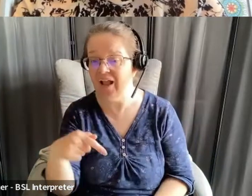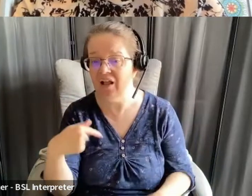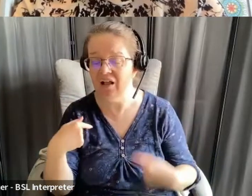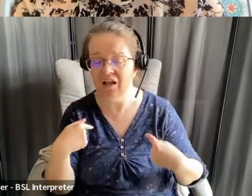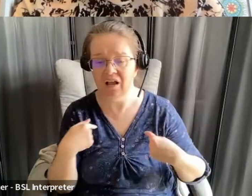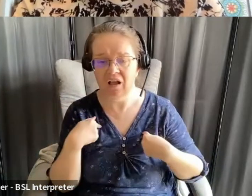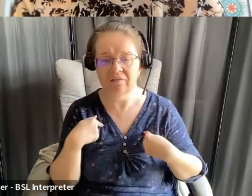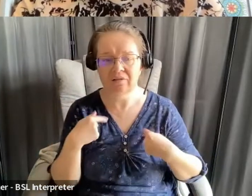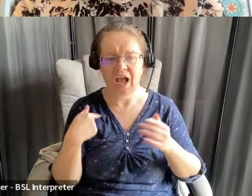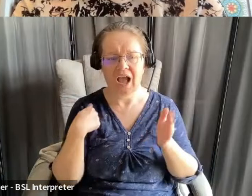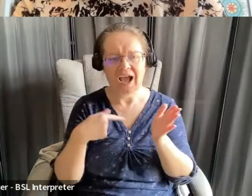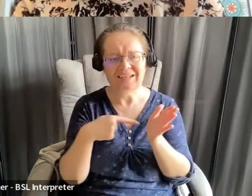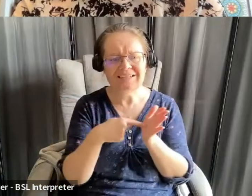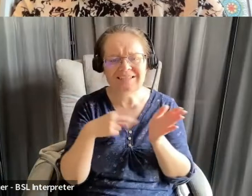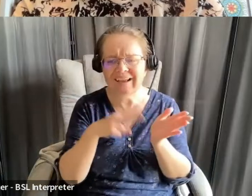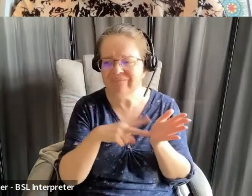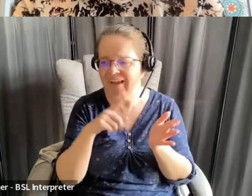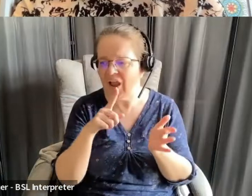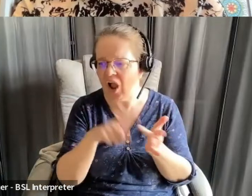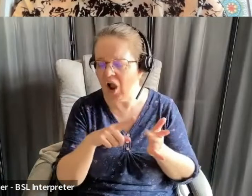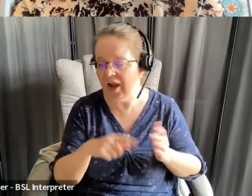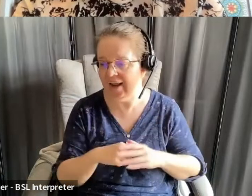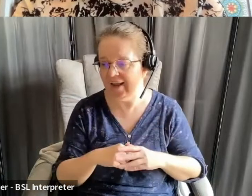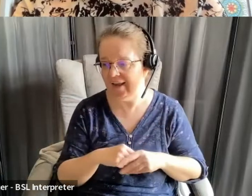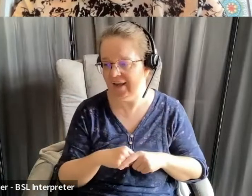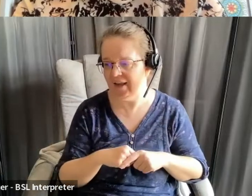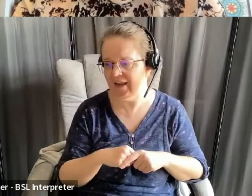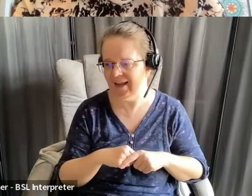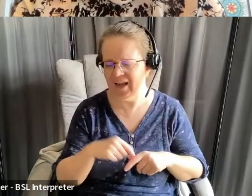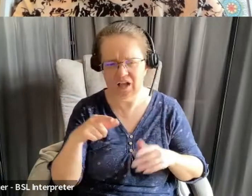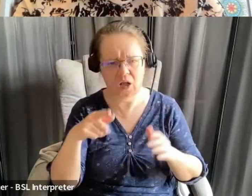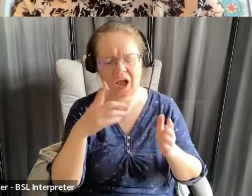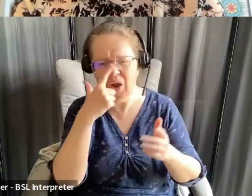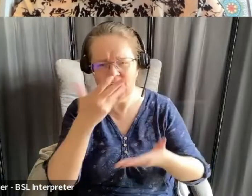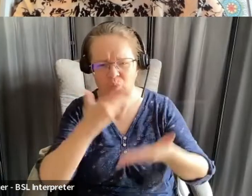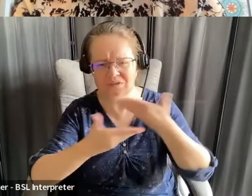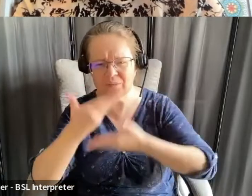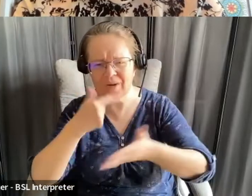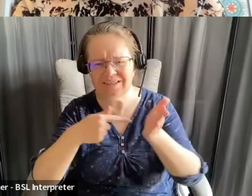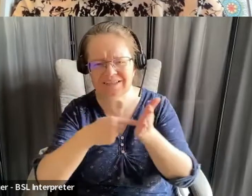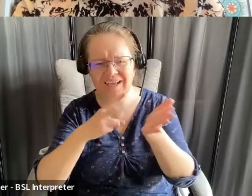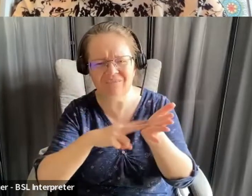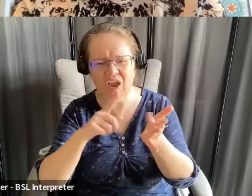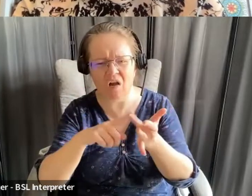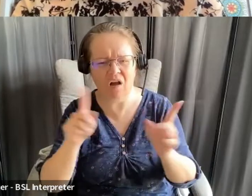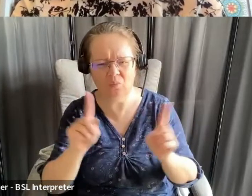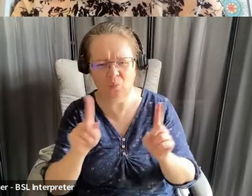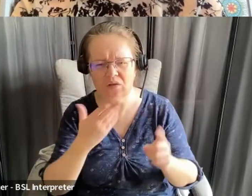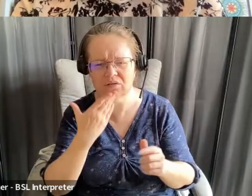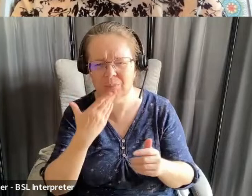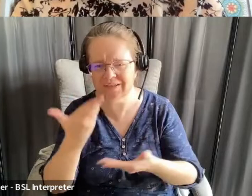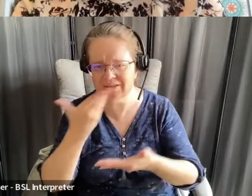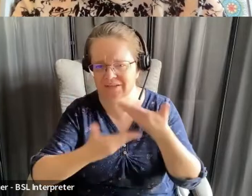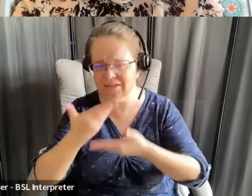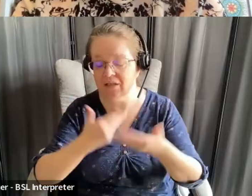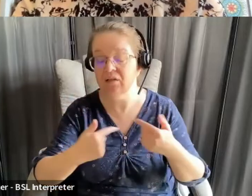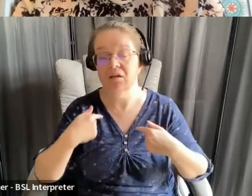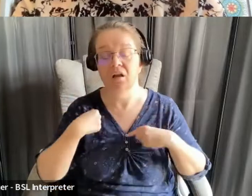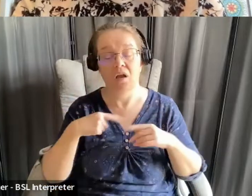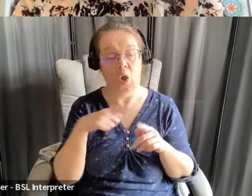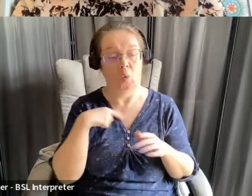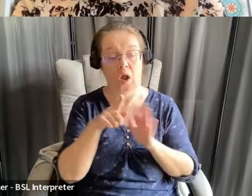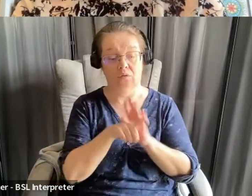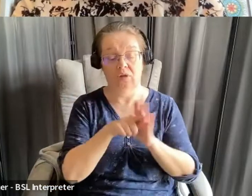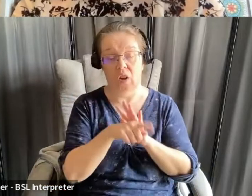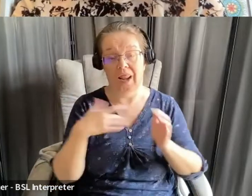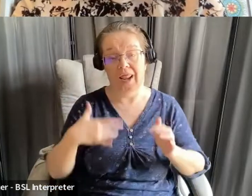from TBI, which, Nick, if you could please explain to us what TBI is. Thank you. Whilst living in London 8 years